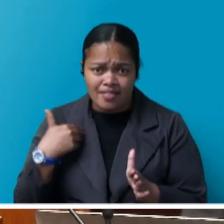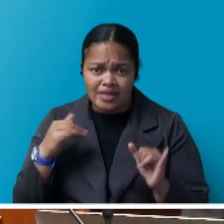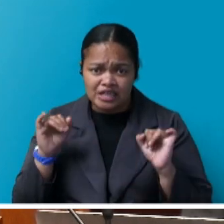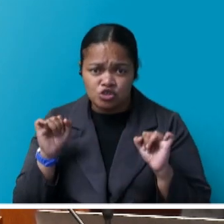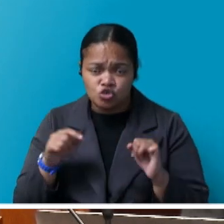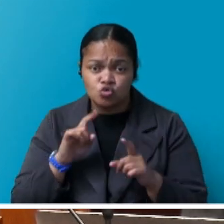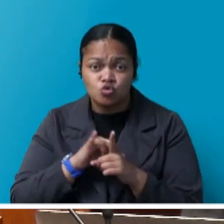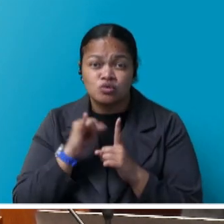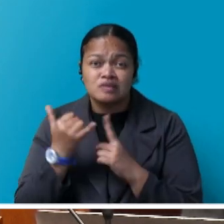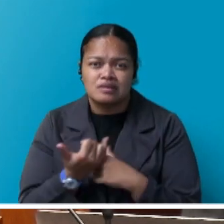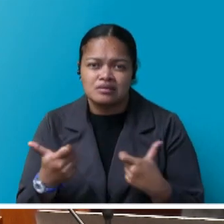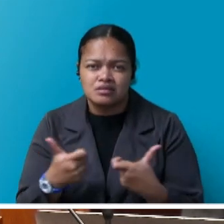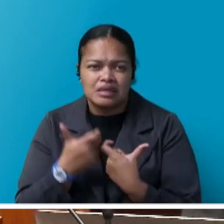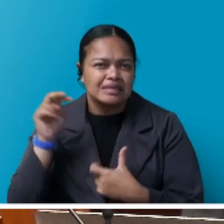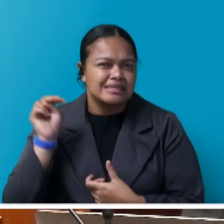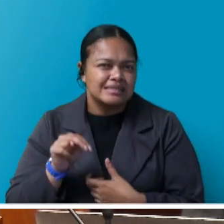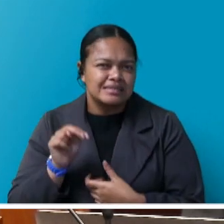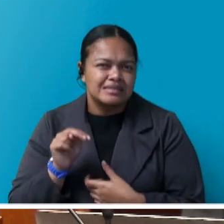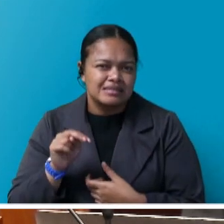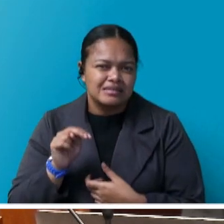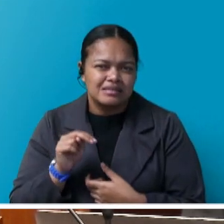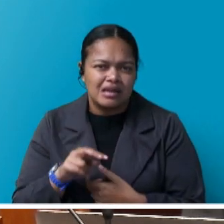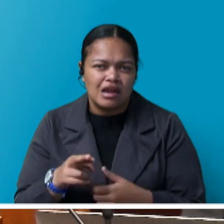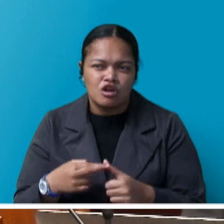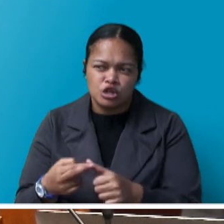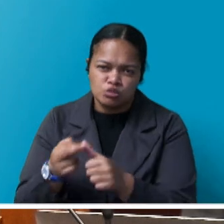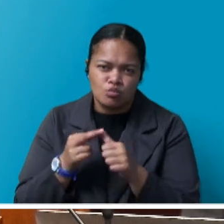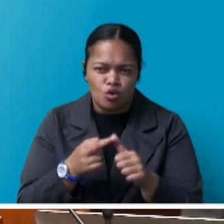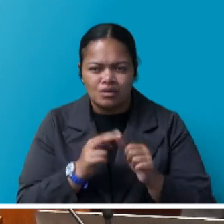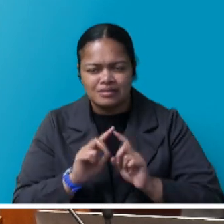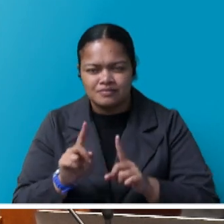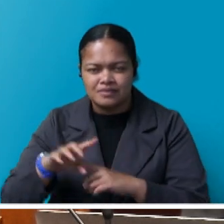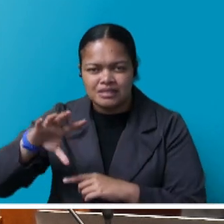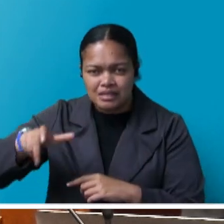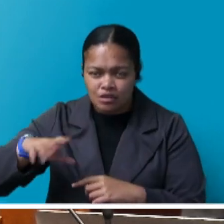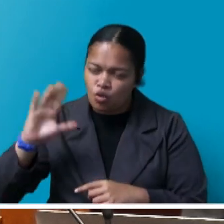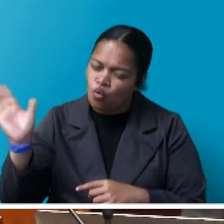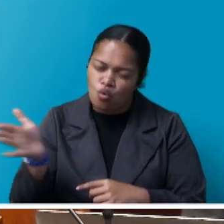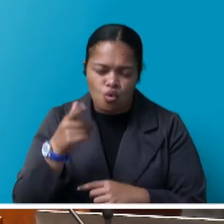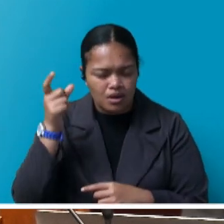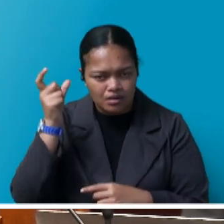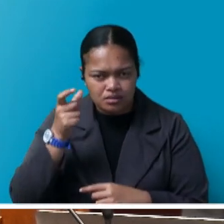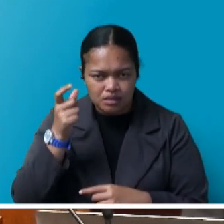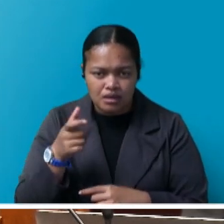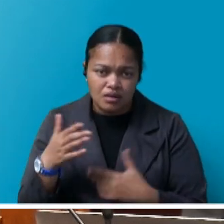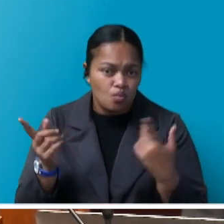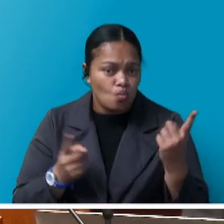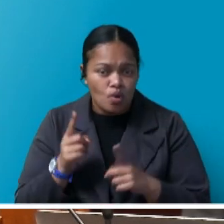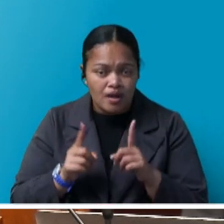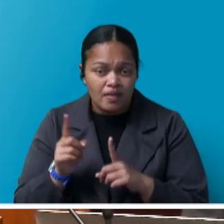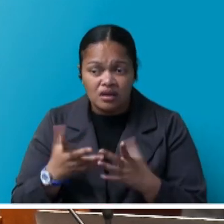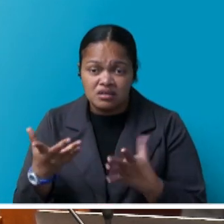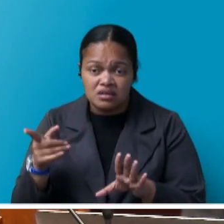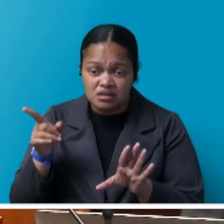is a societal challenge that requires collective response from all sectors. It is everyone's concern, whether we live in the bustling urban centers